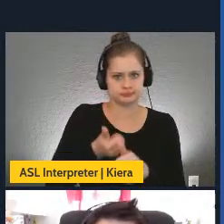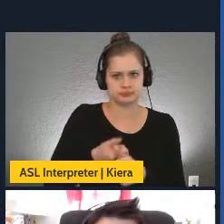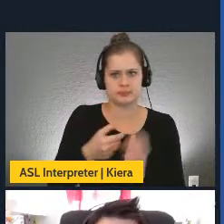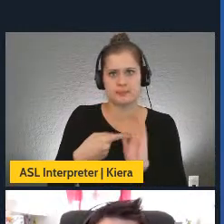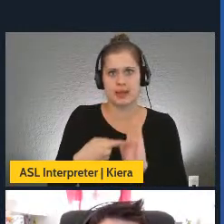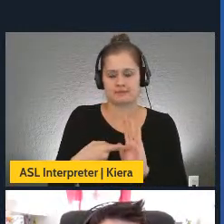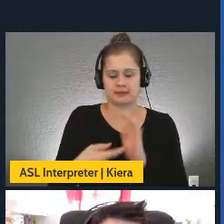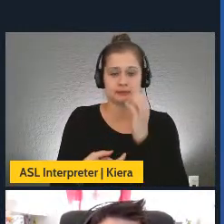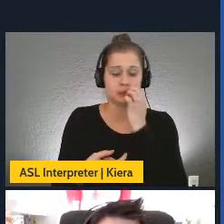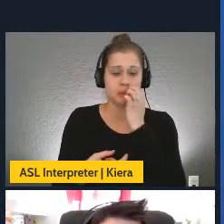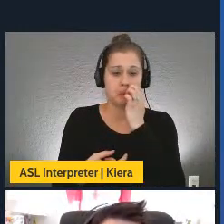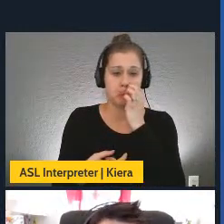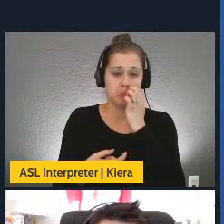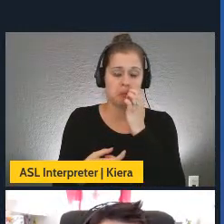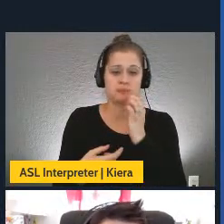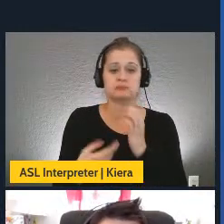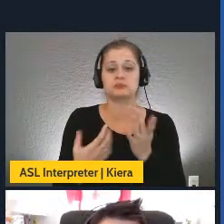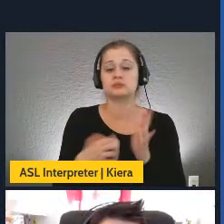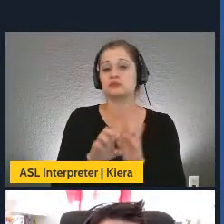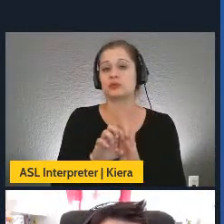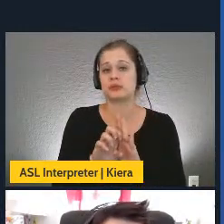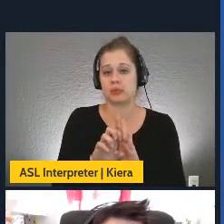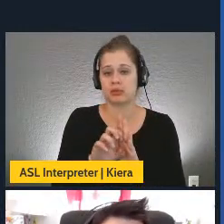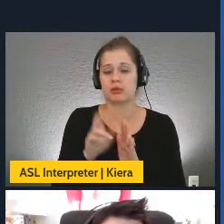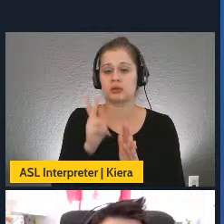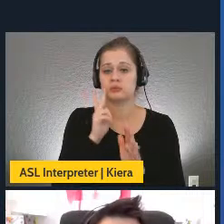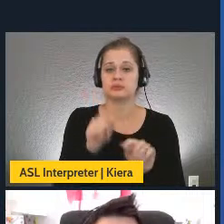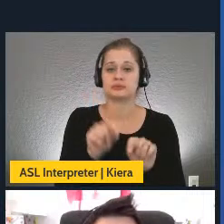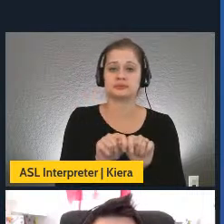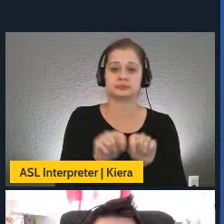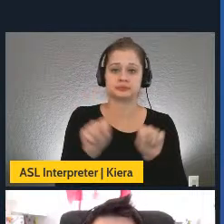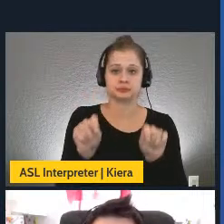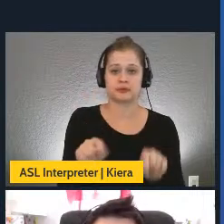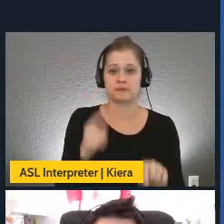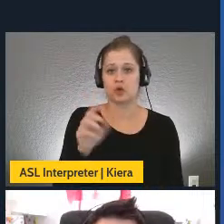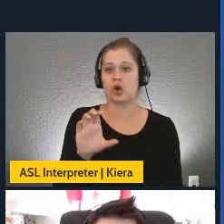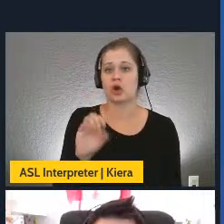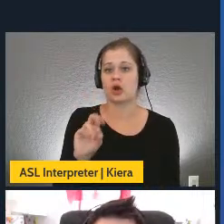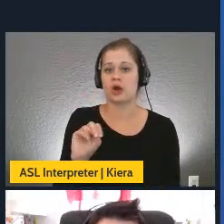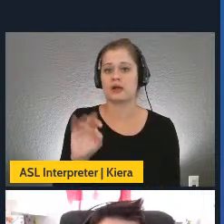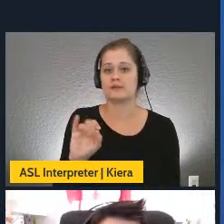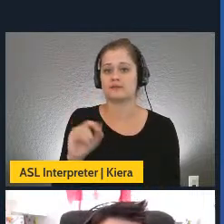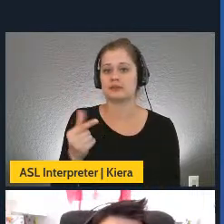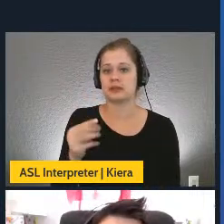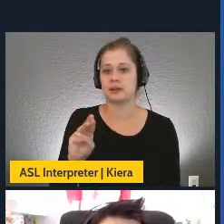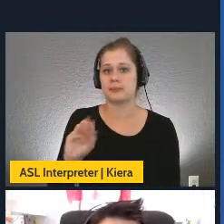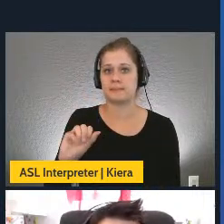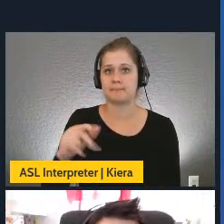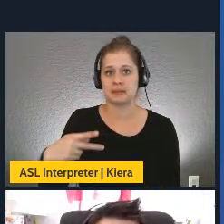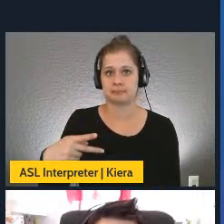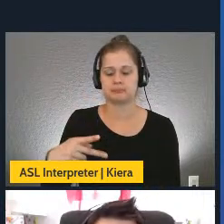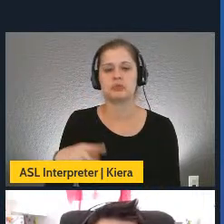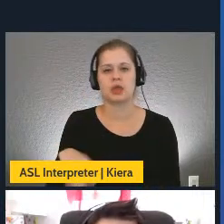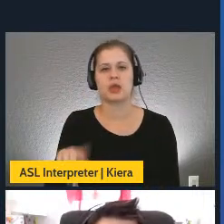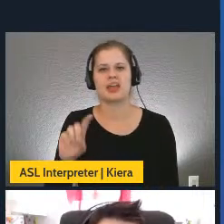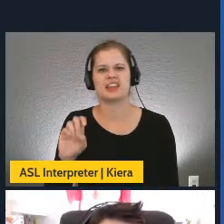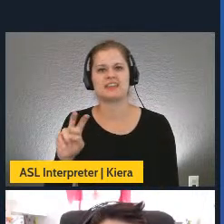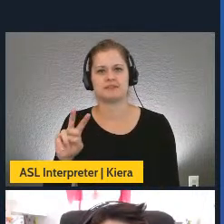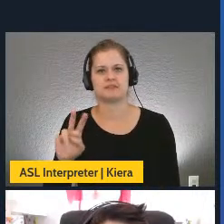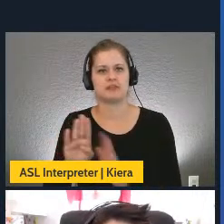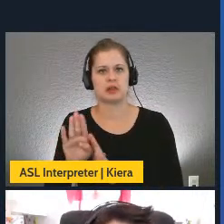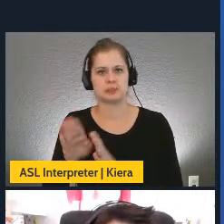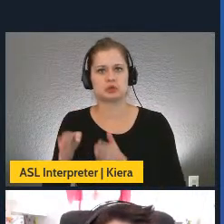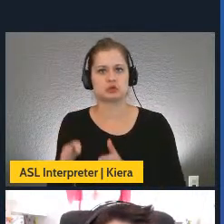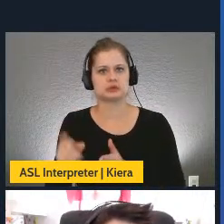For example, here we are seeing a template for the config map, and then the developers needs to fill the